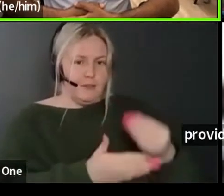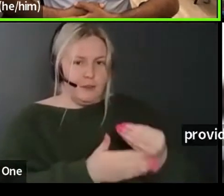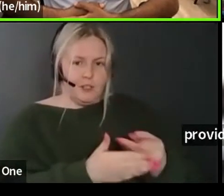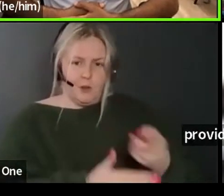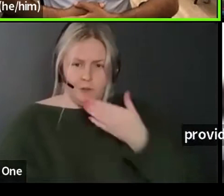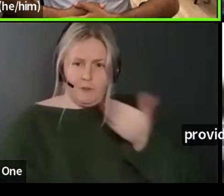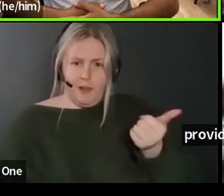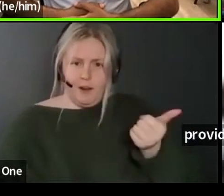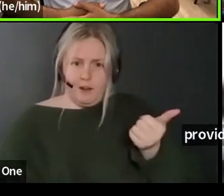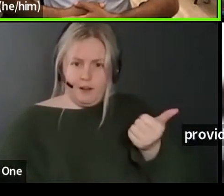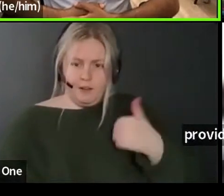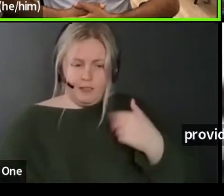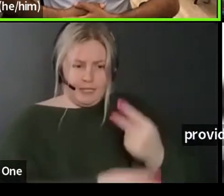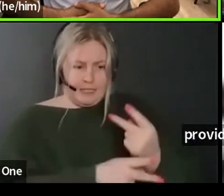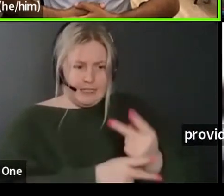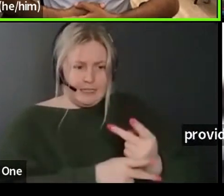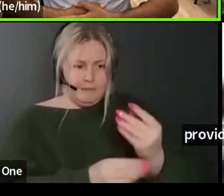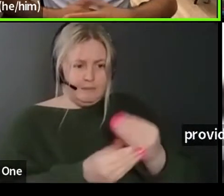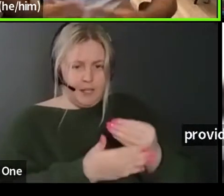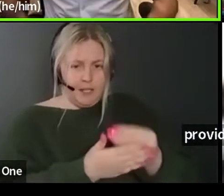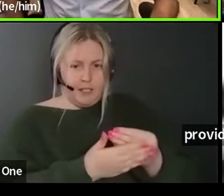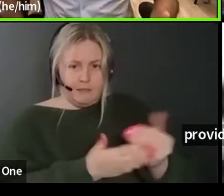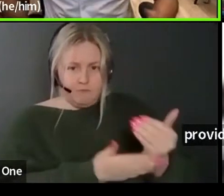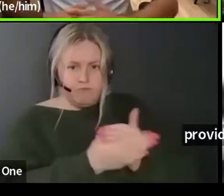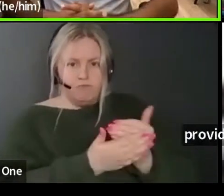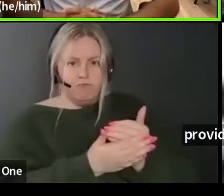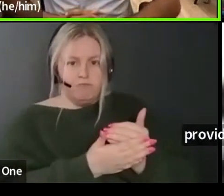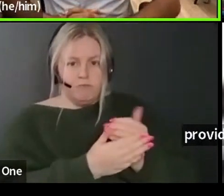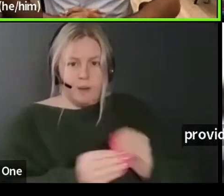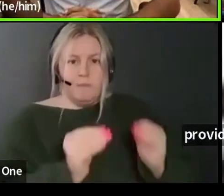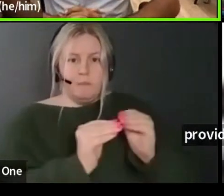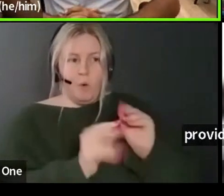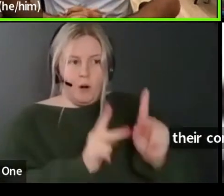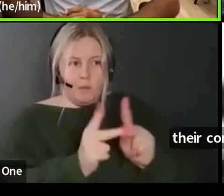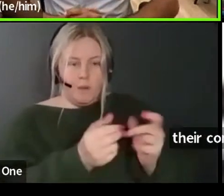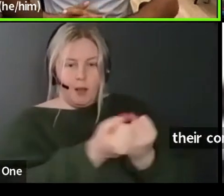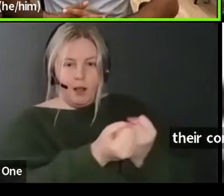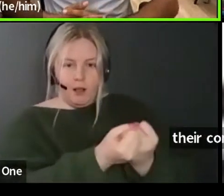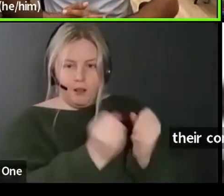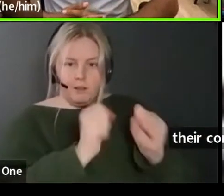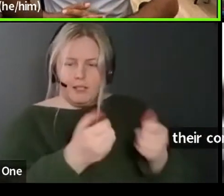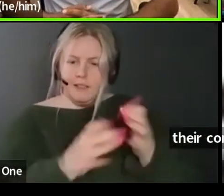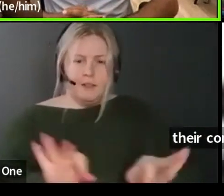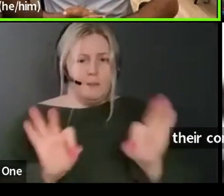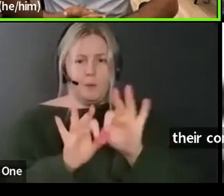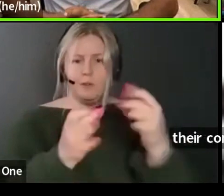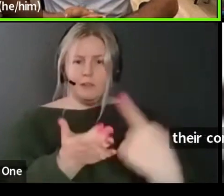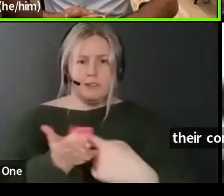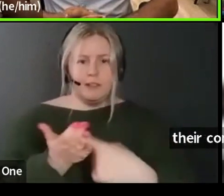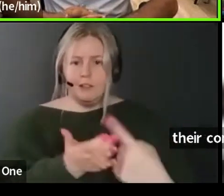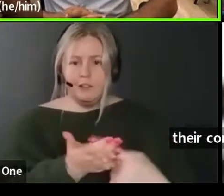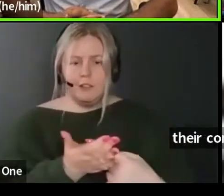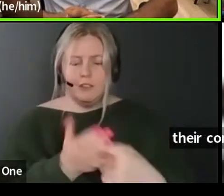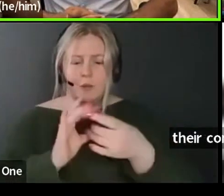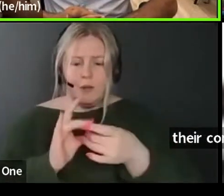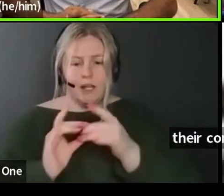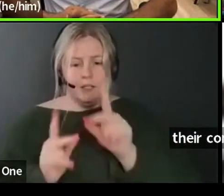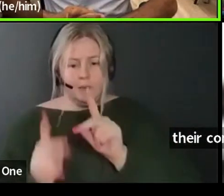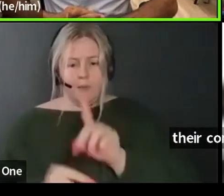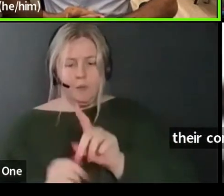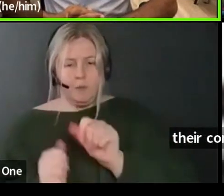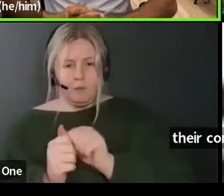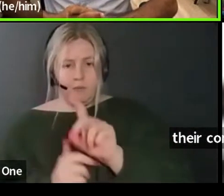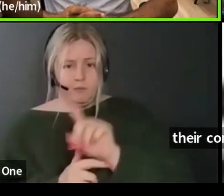fund care for a lot more people. It's a very important conversation because, we're speaking about people with disabilities, and we know as you